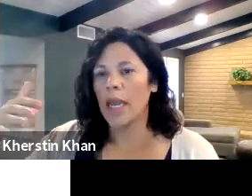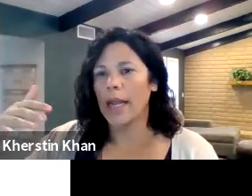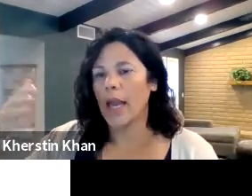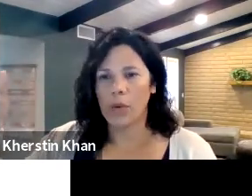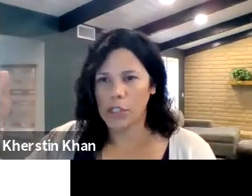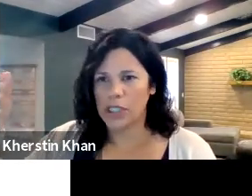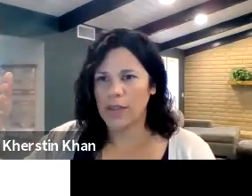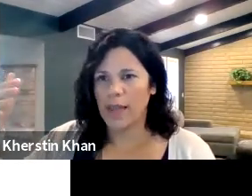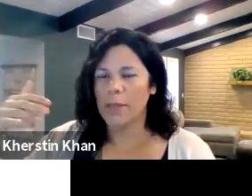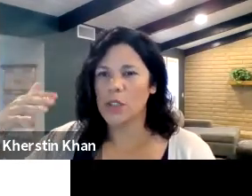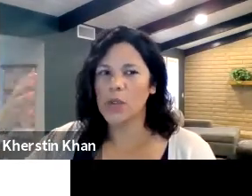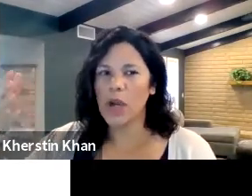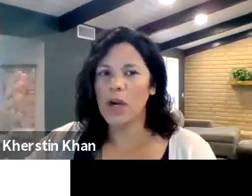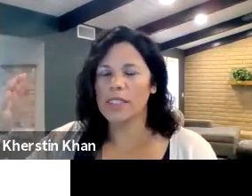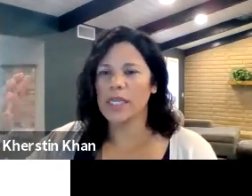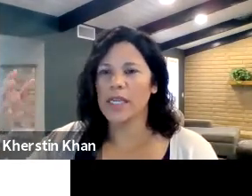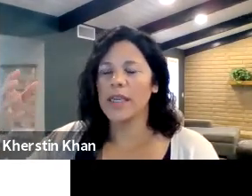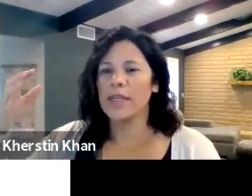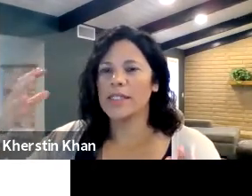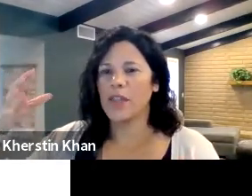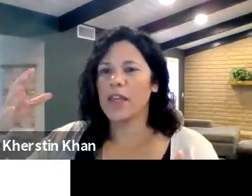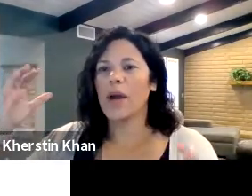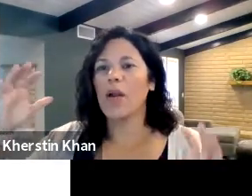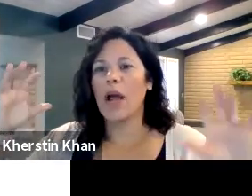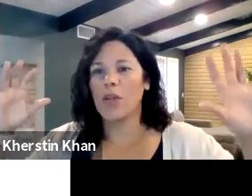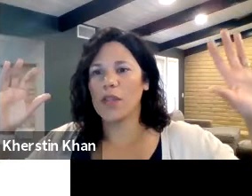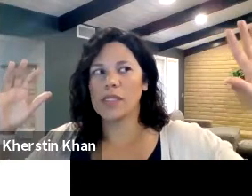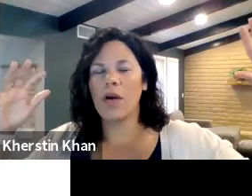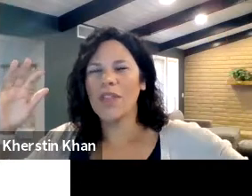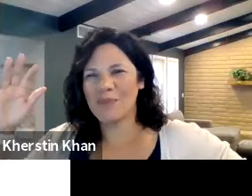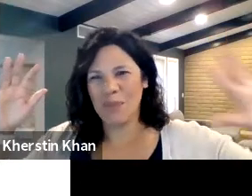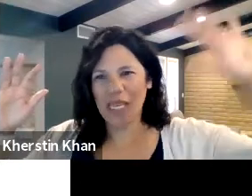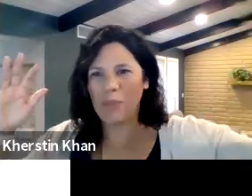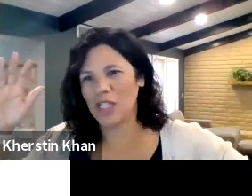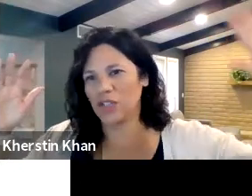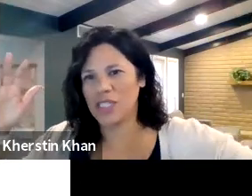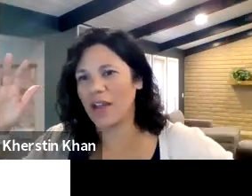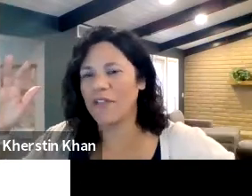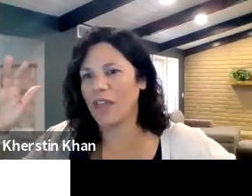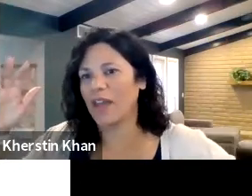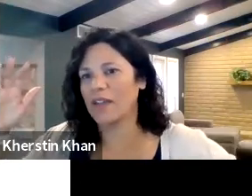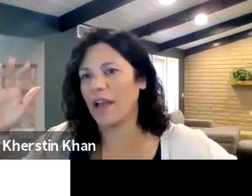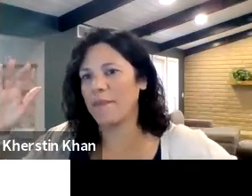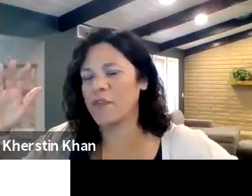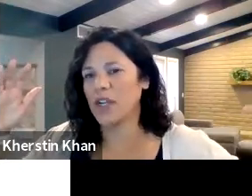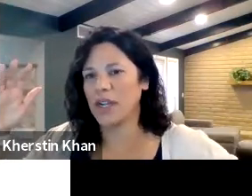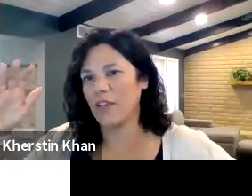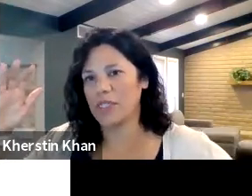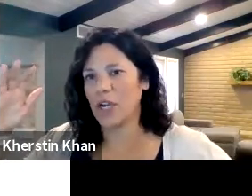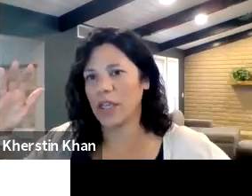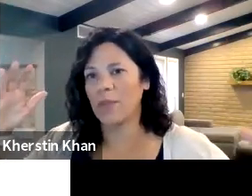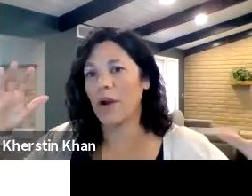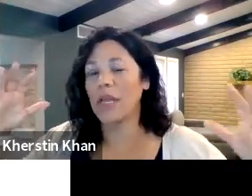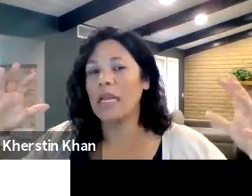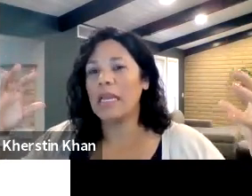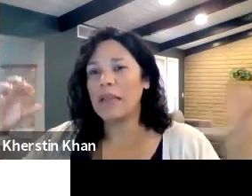goals and how we're achieving them, it's really hard to think about how all this big picture stuff that Dawn and I have